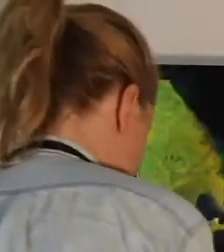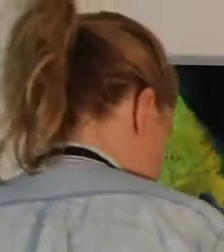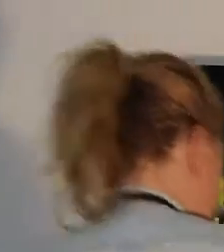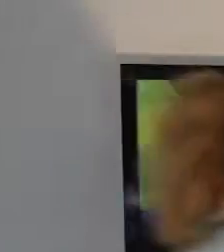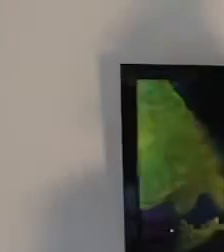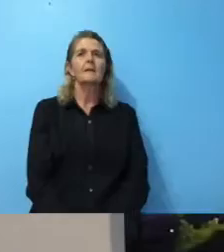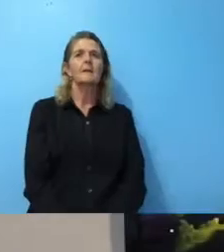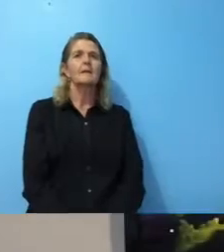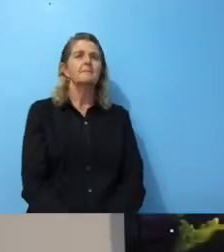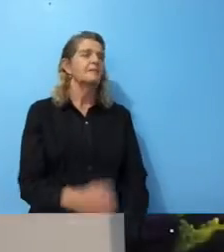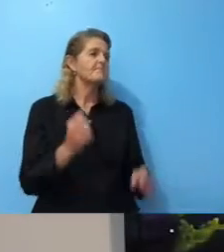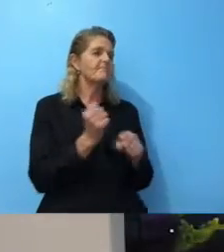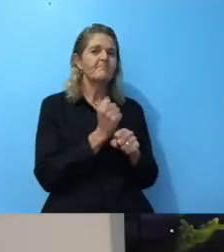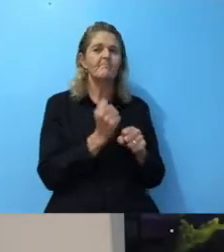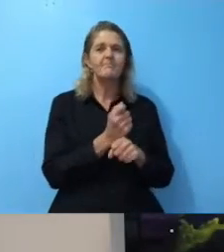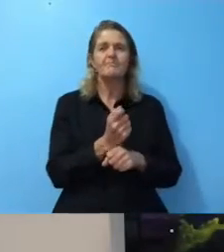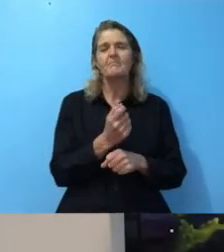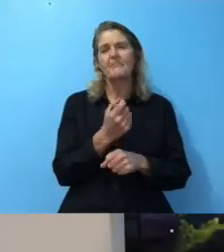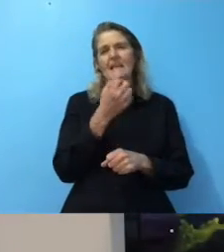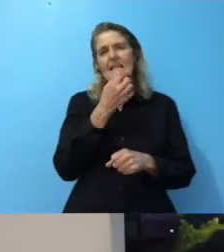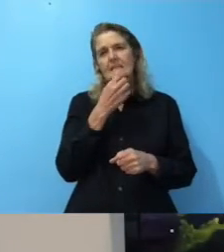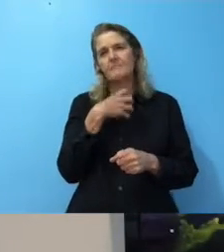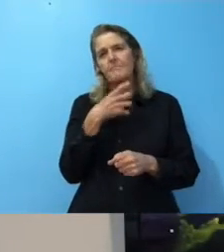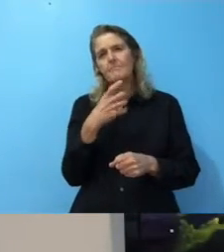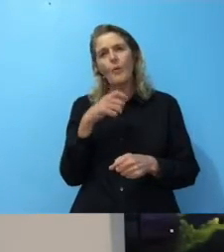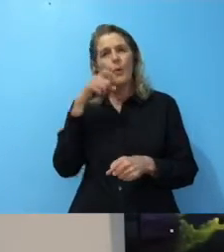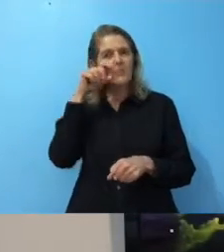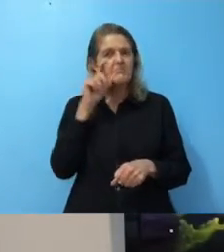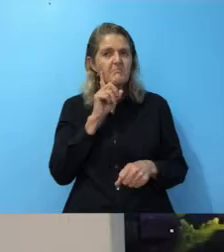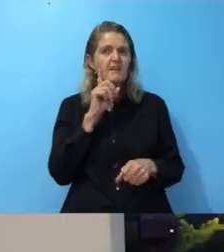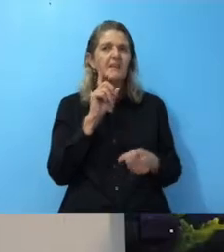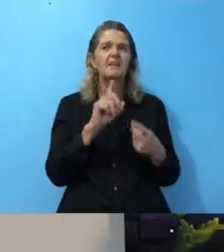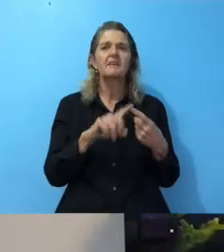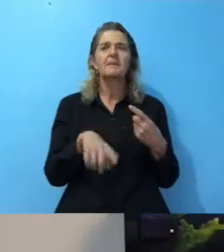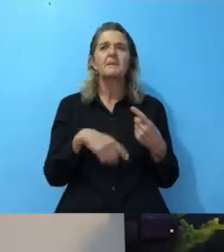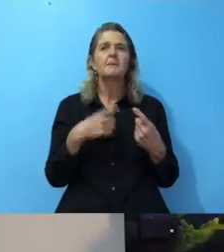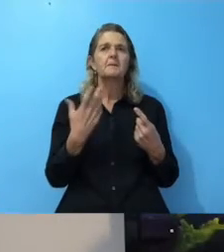I'll just grab a tiny little bit more of this pink.